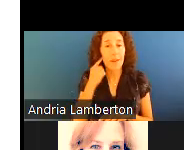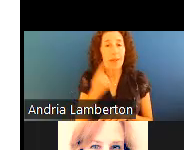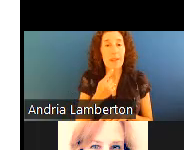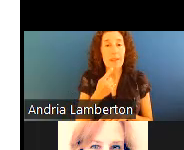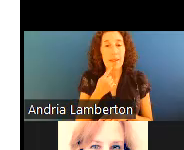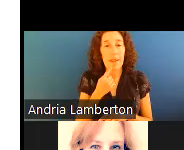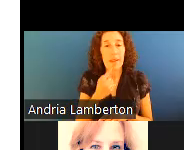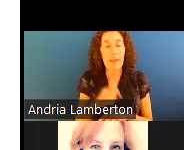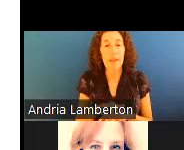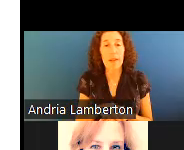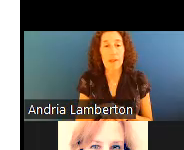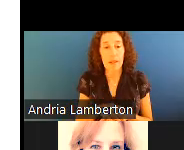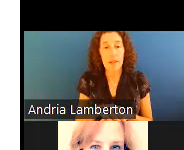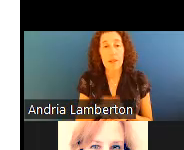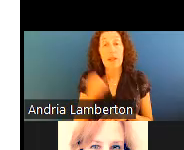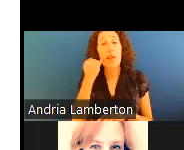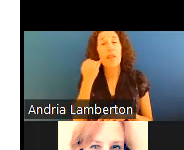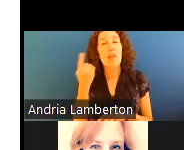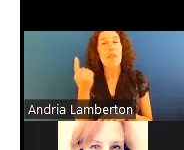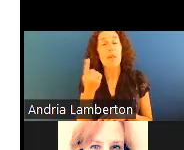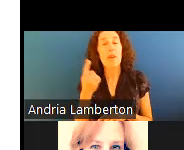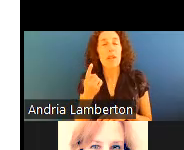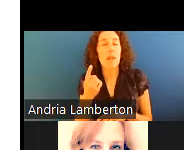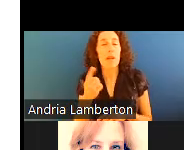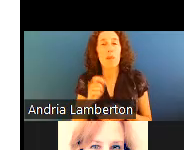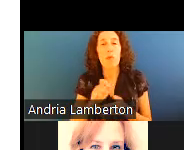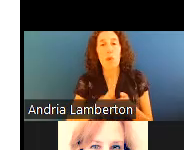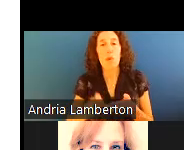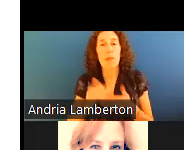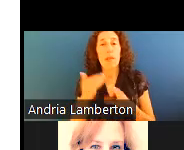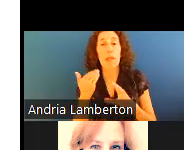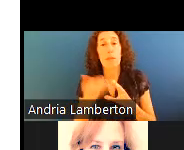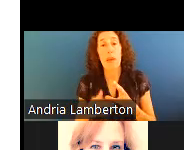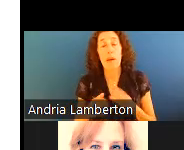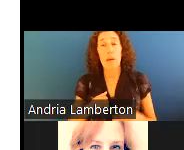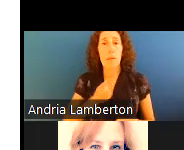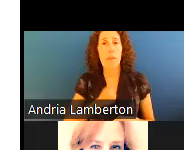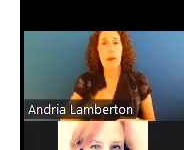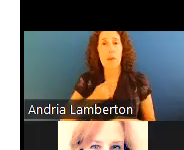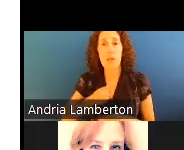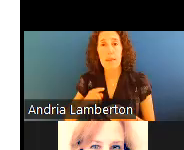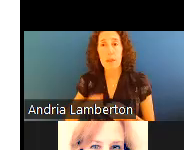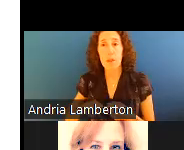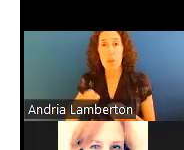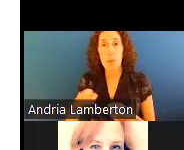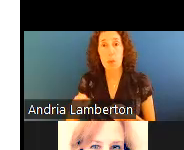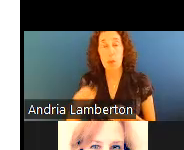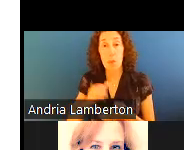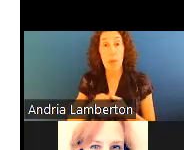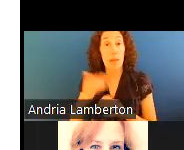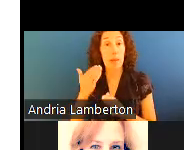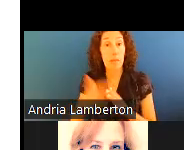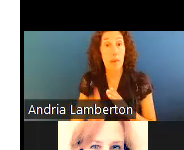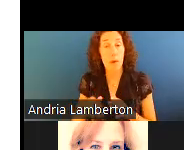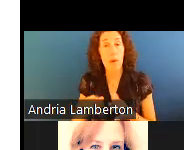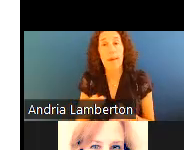to the victim, that would be admissible potentially in court. Some 911 calls, police testimony